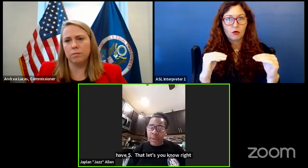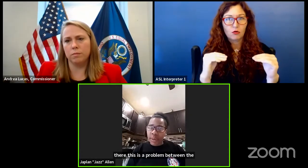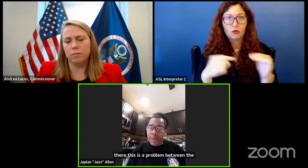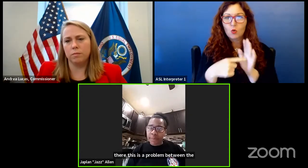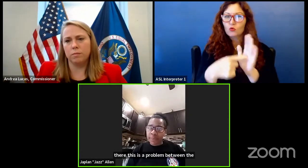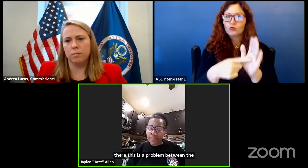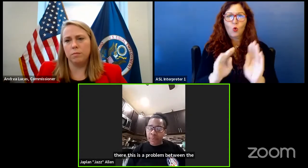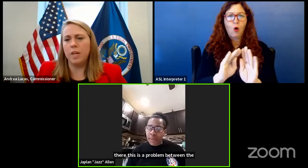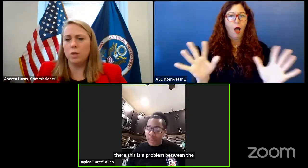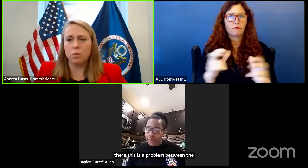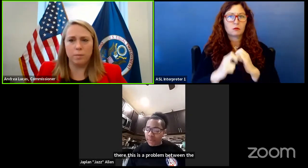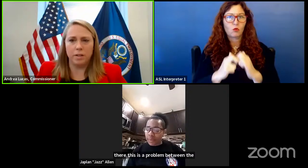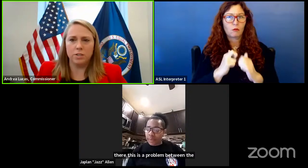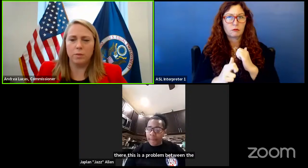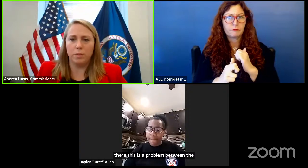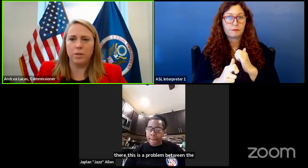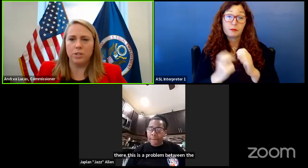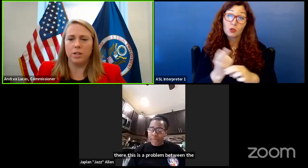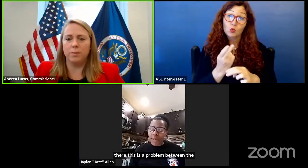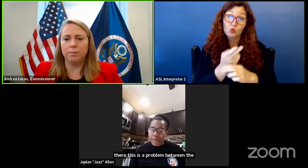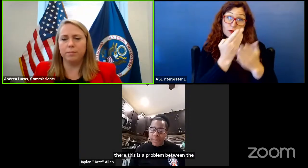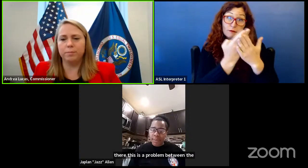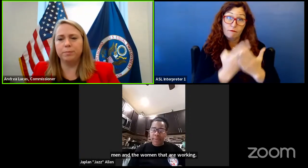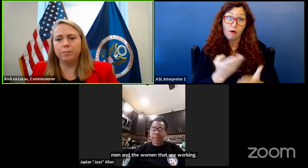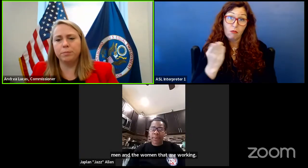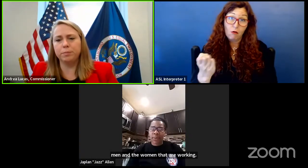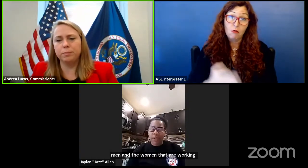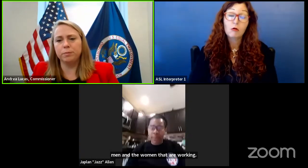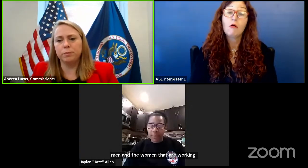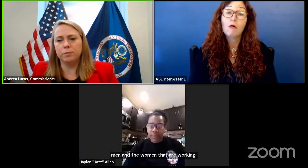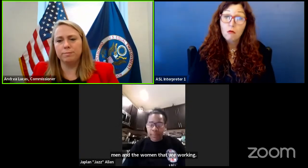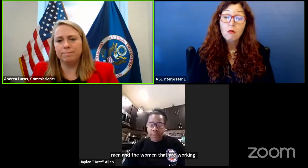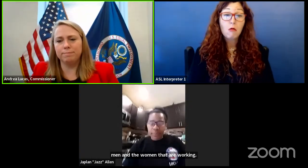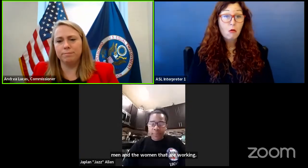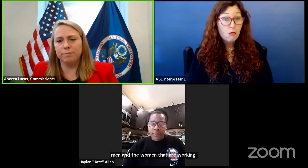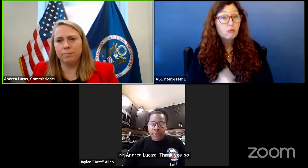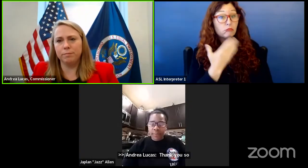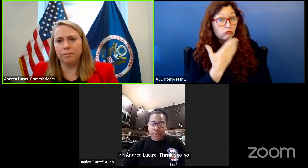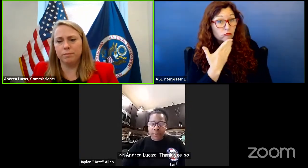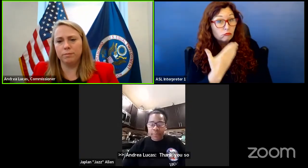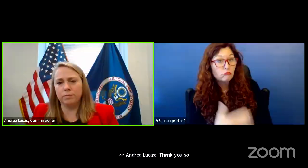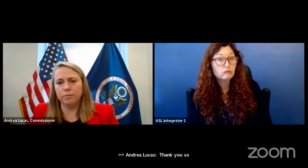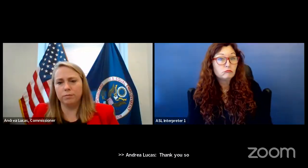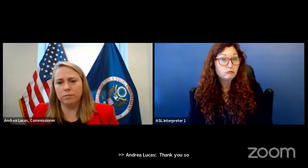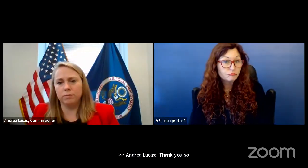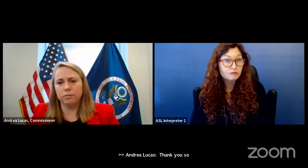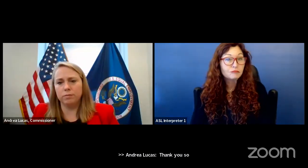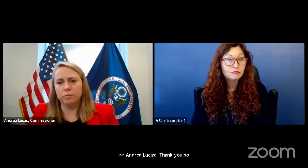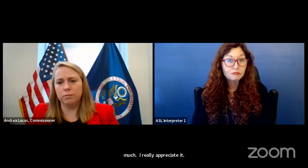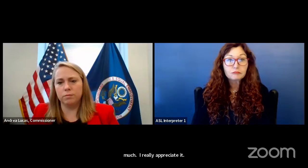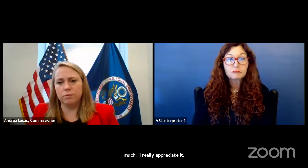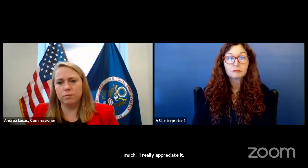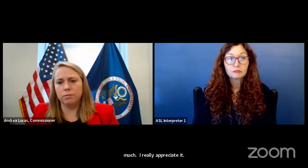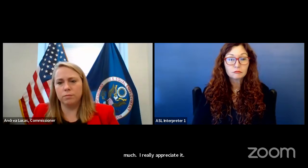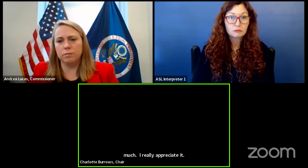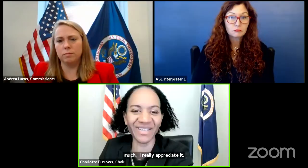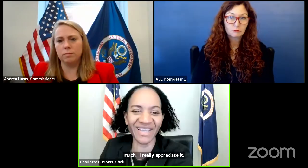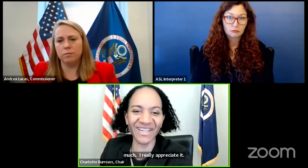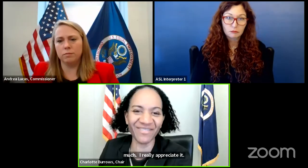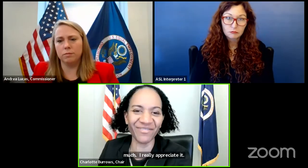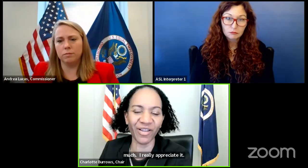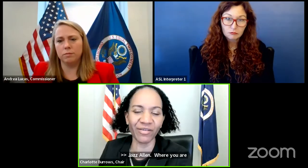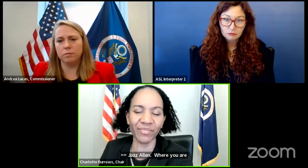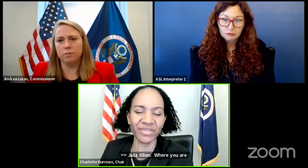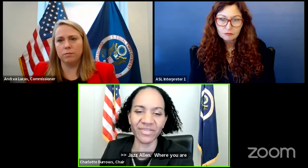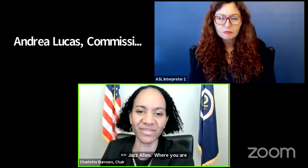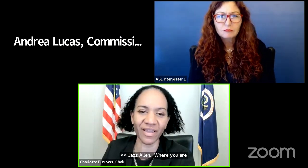working thank you so much i really appreciate it you're welcome thank you and just so i um